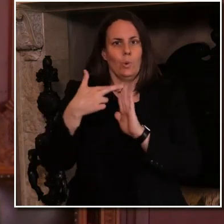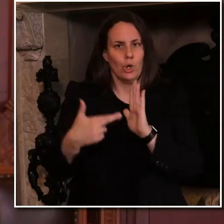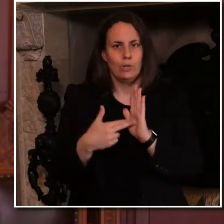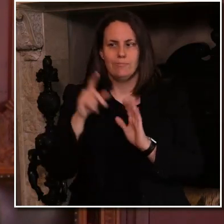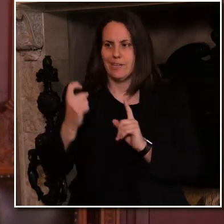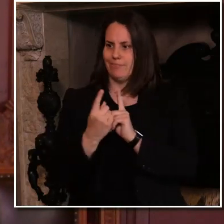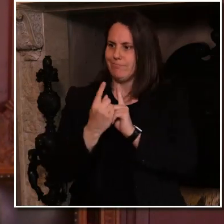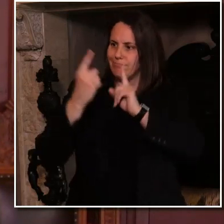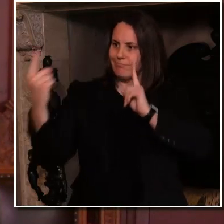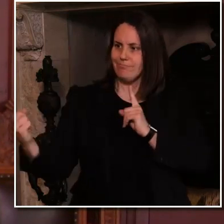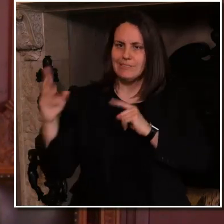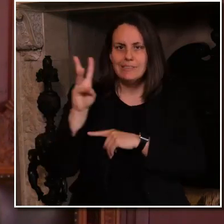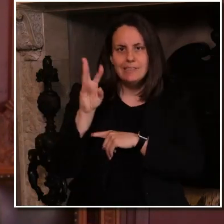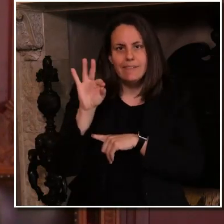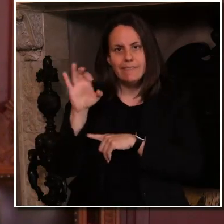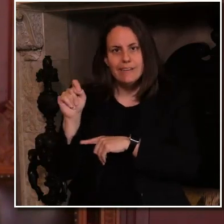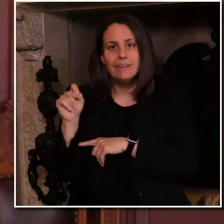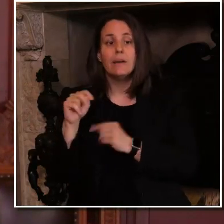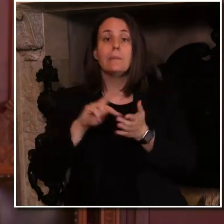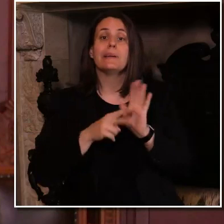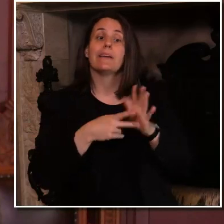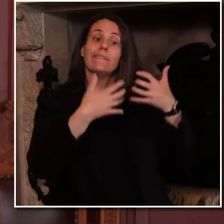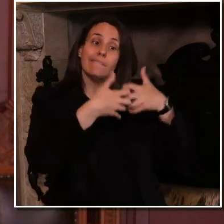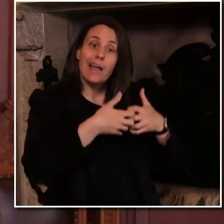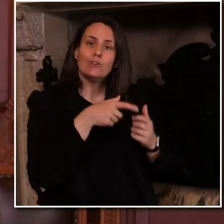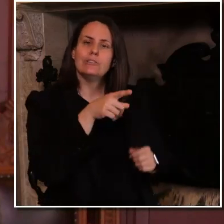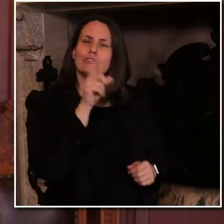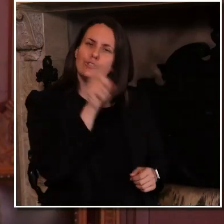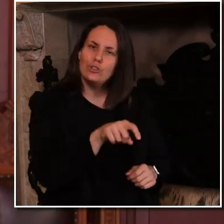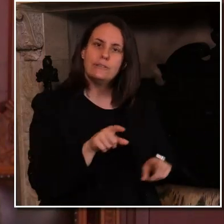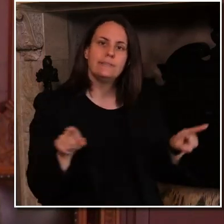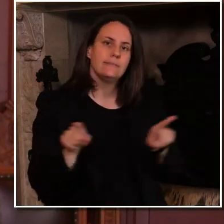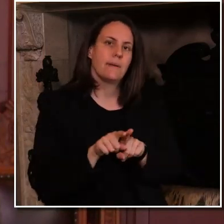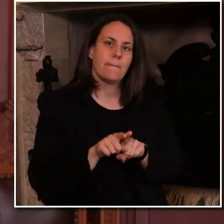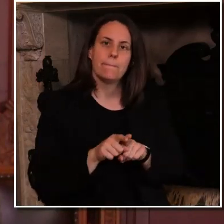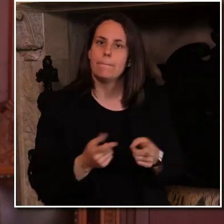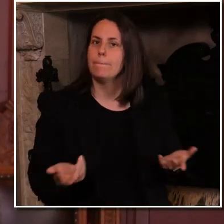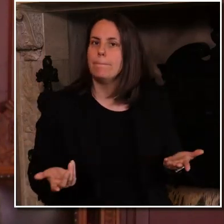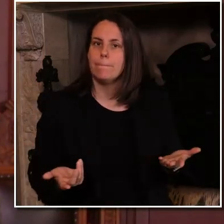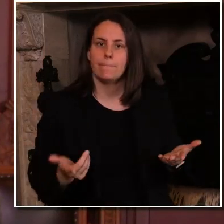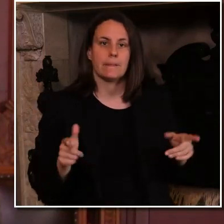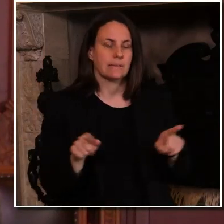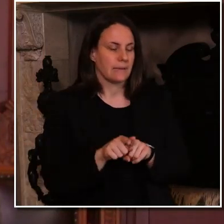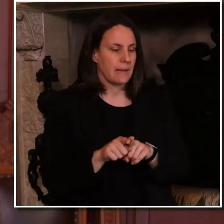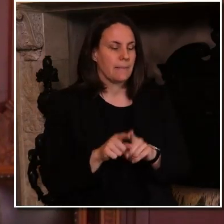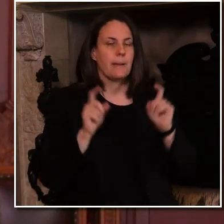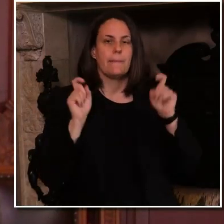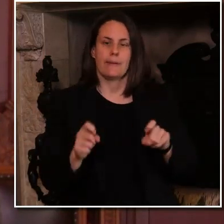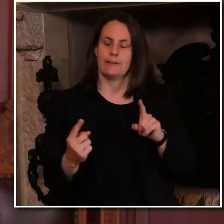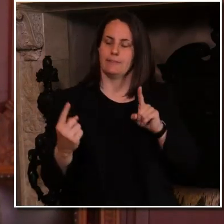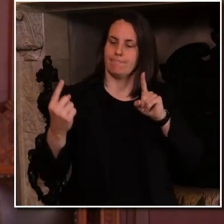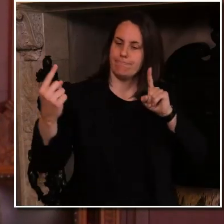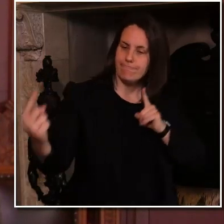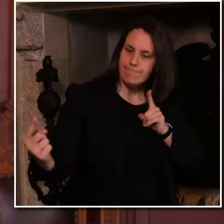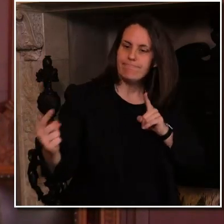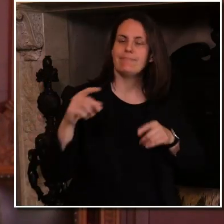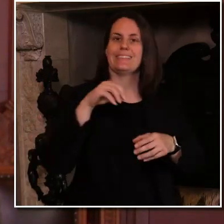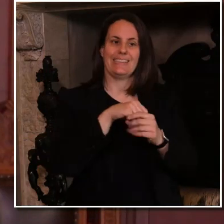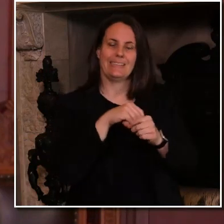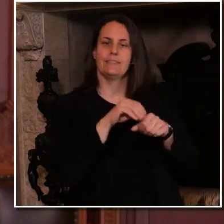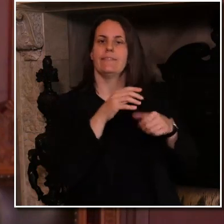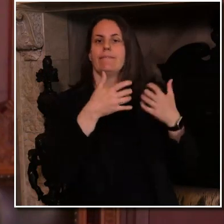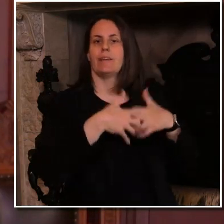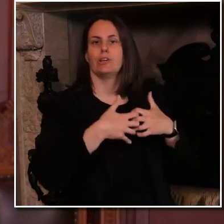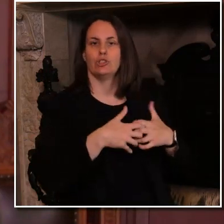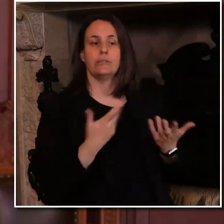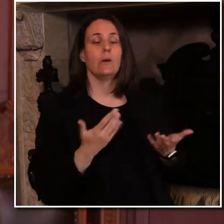business in the state, any home in the state. Physical distancing, making sure that the people are doing the hygiene that they need.